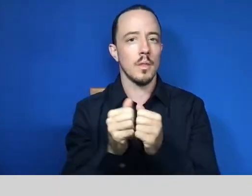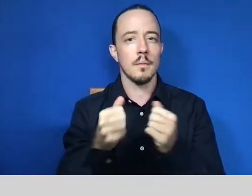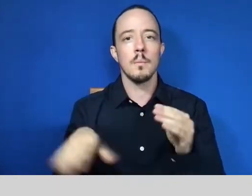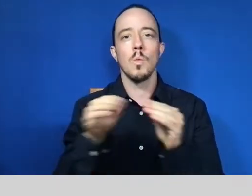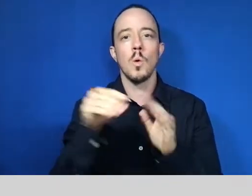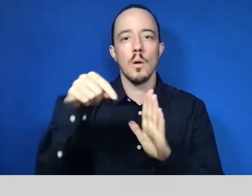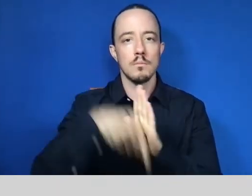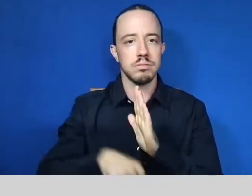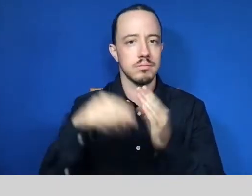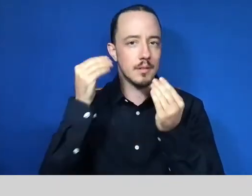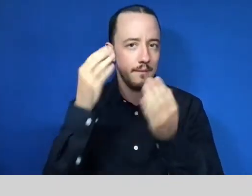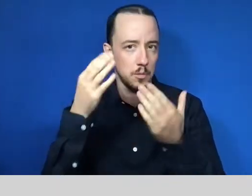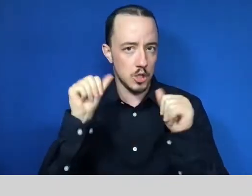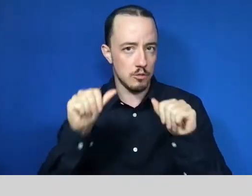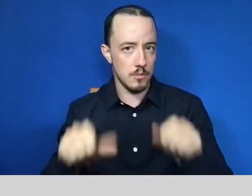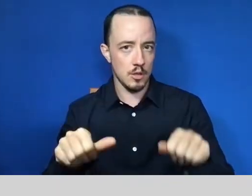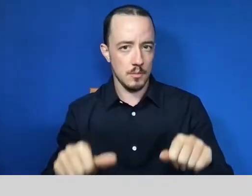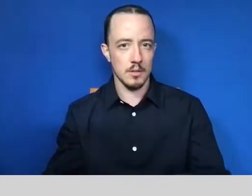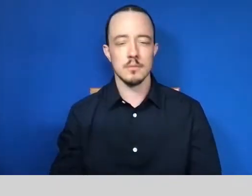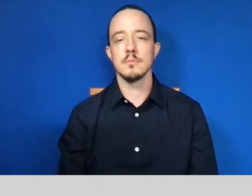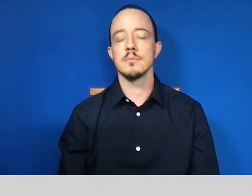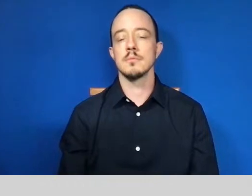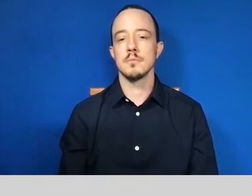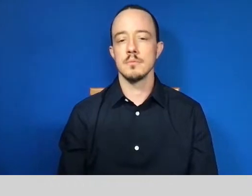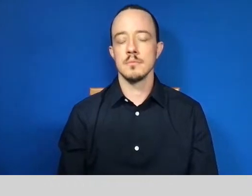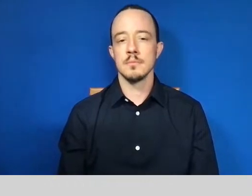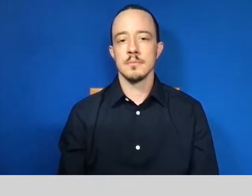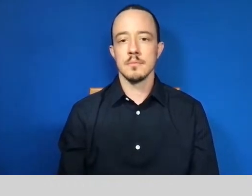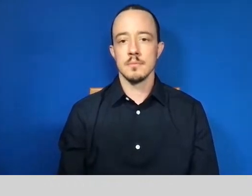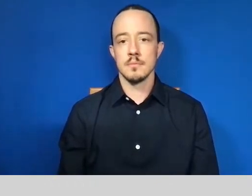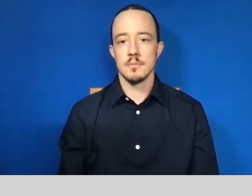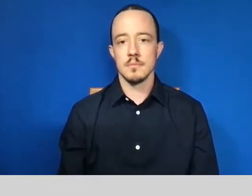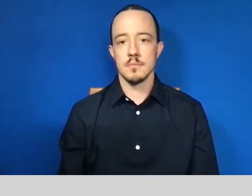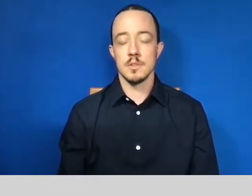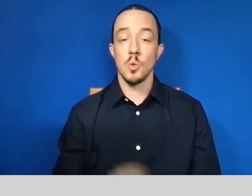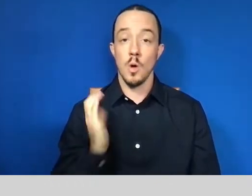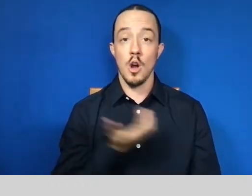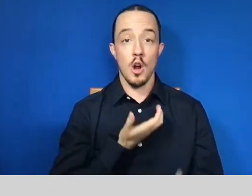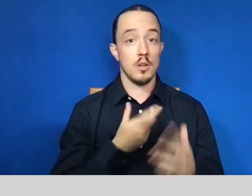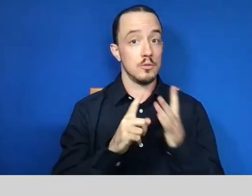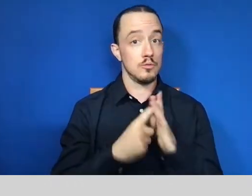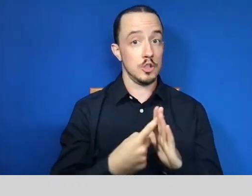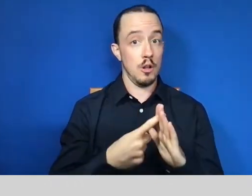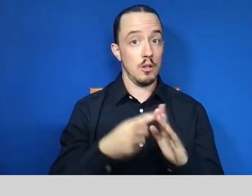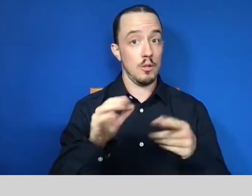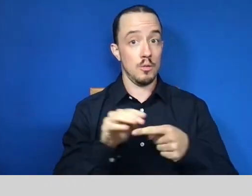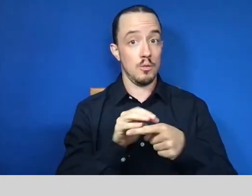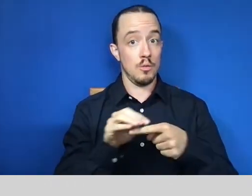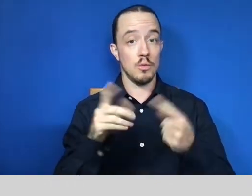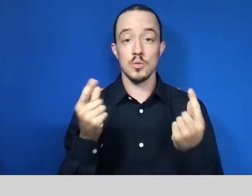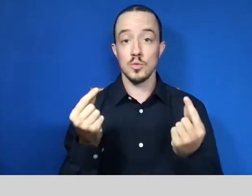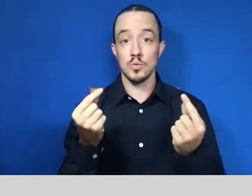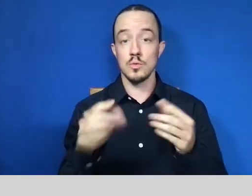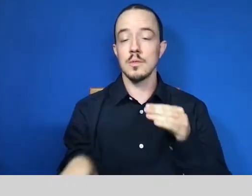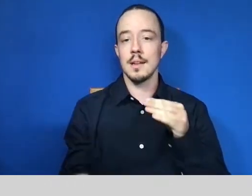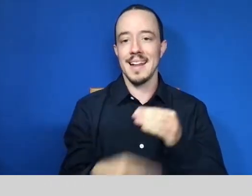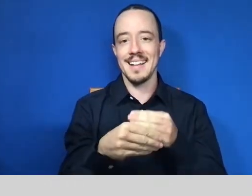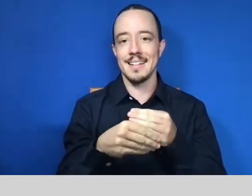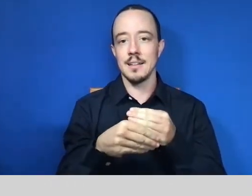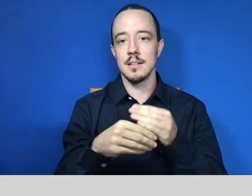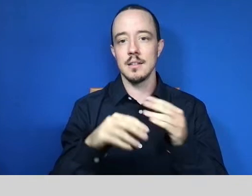information as possible. So in our case, we can modify the original code like this. We can